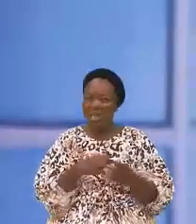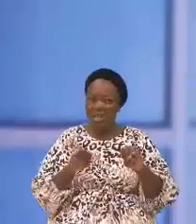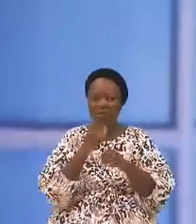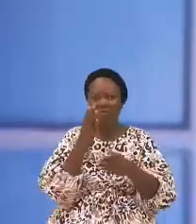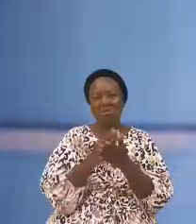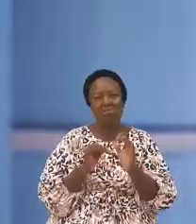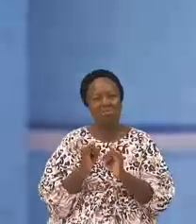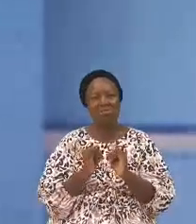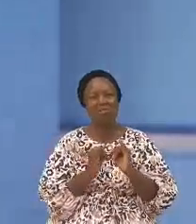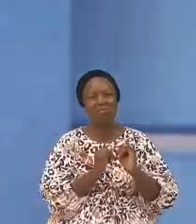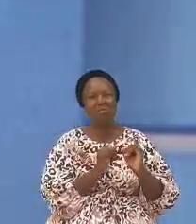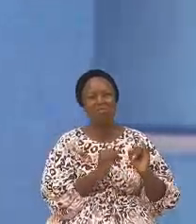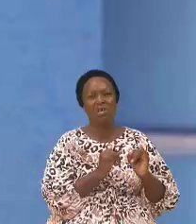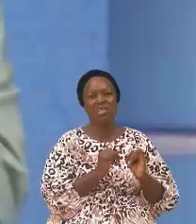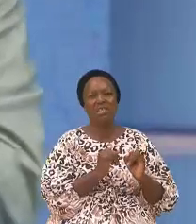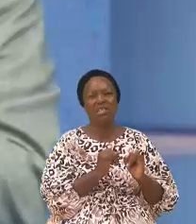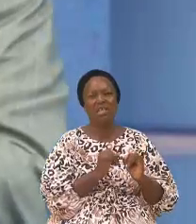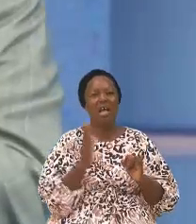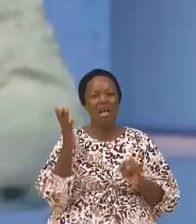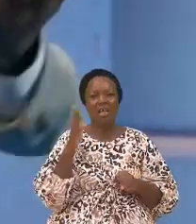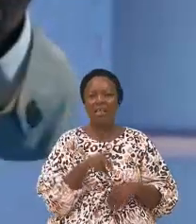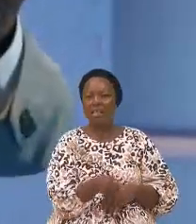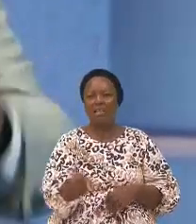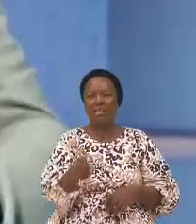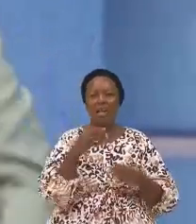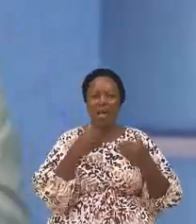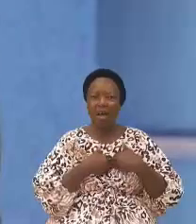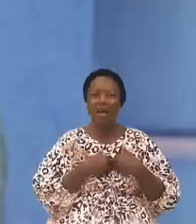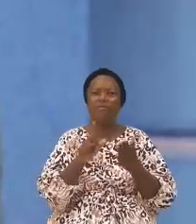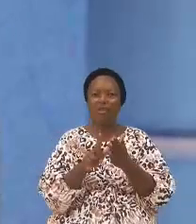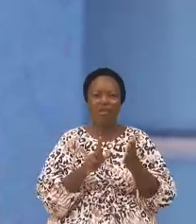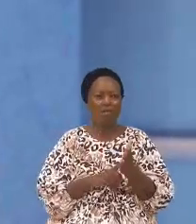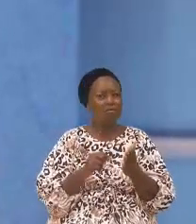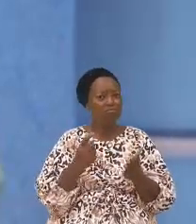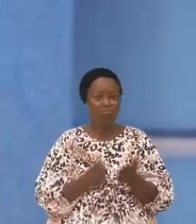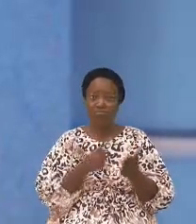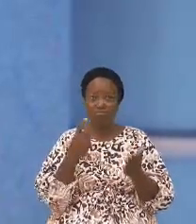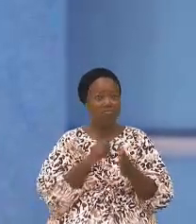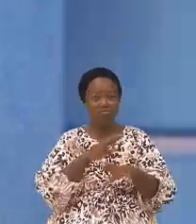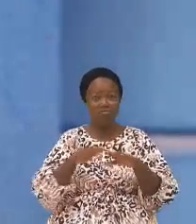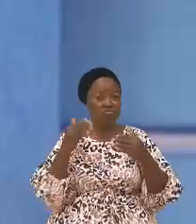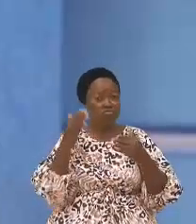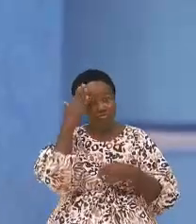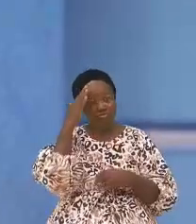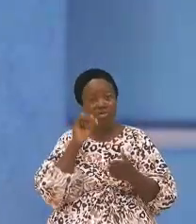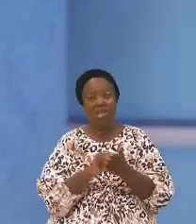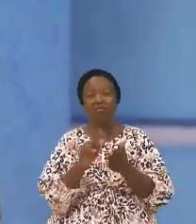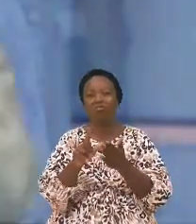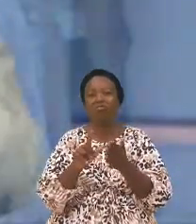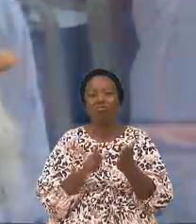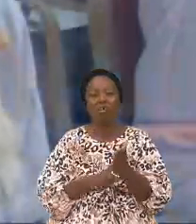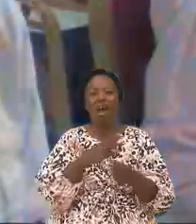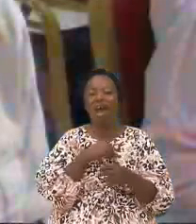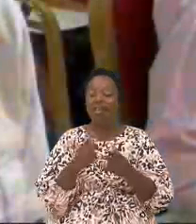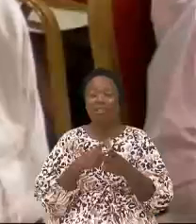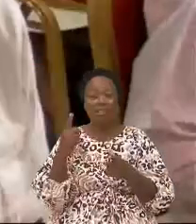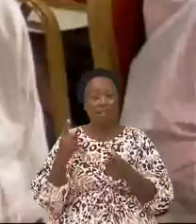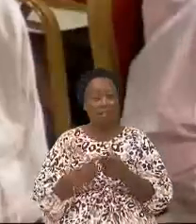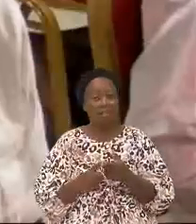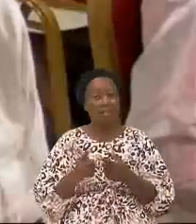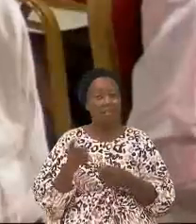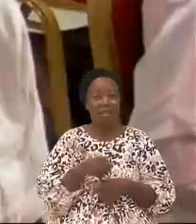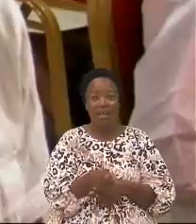communities, nations, even some individuals, they have laws. Sometimes you don't